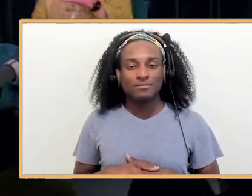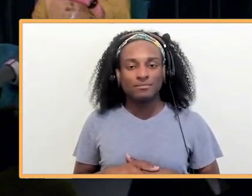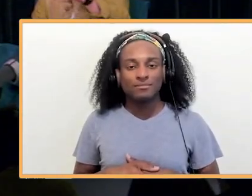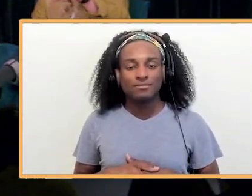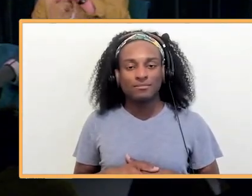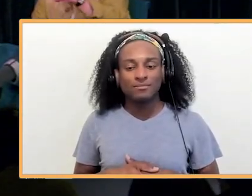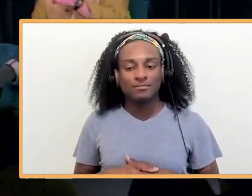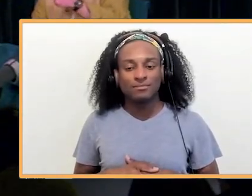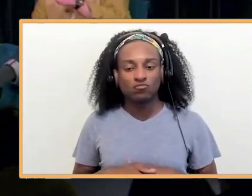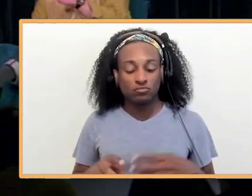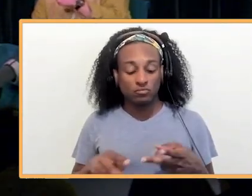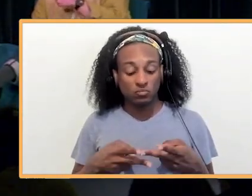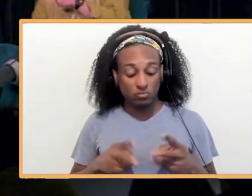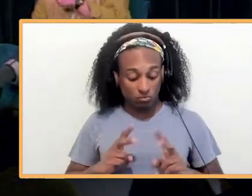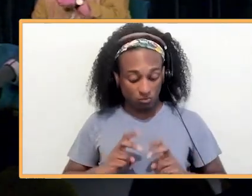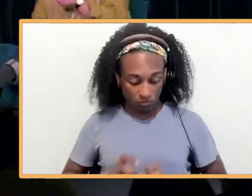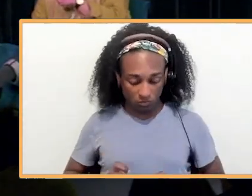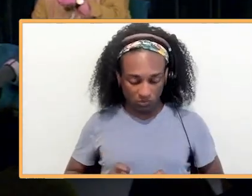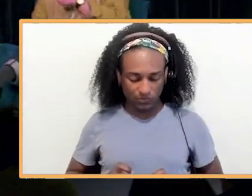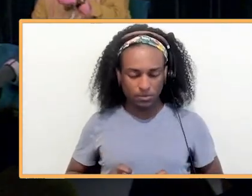what am I withholding